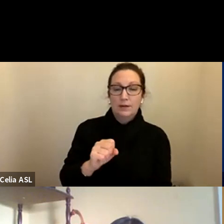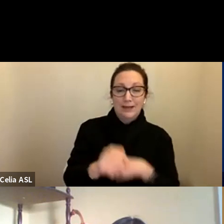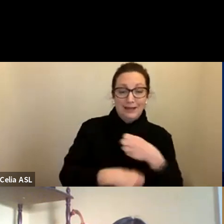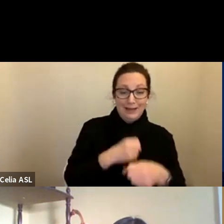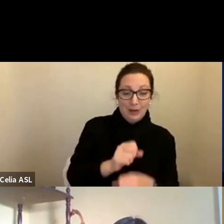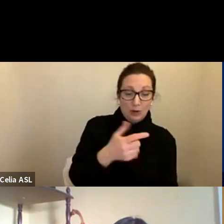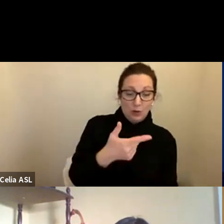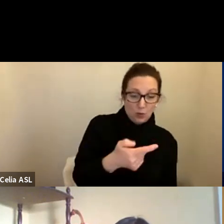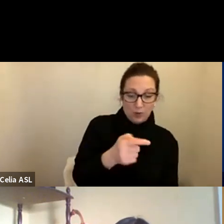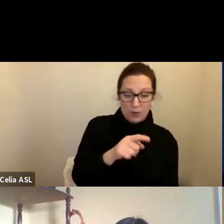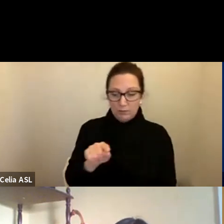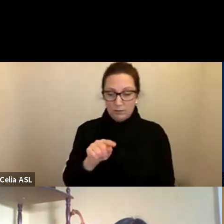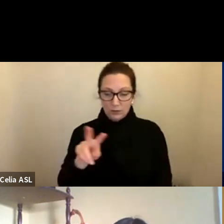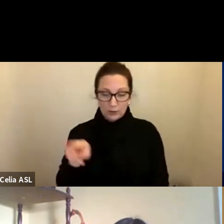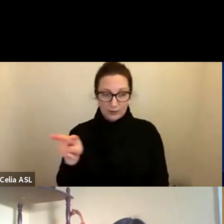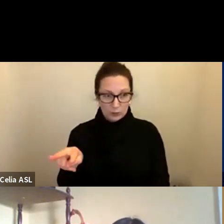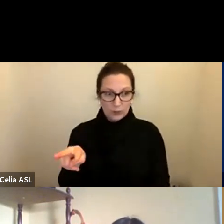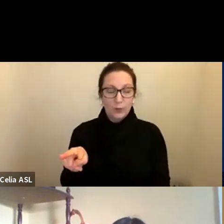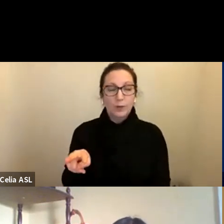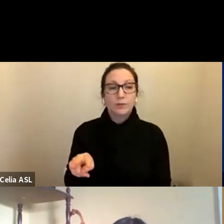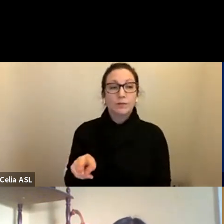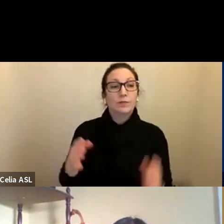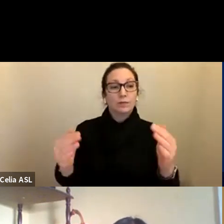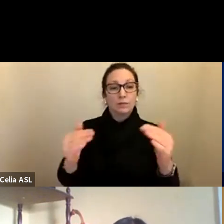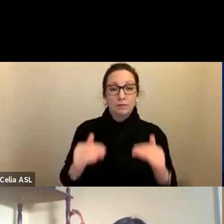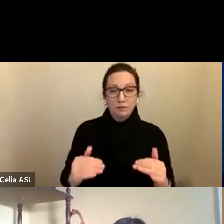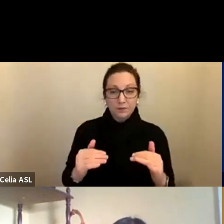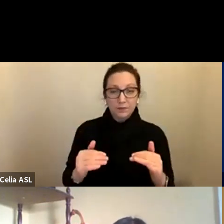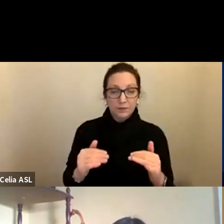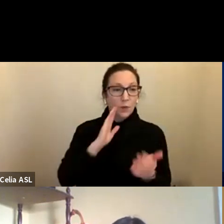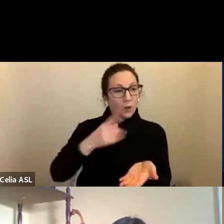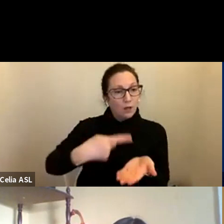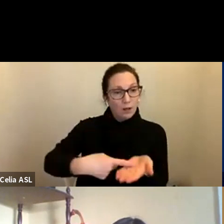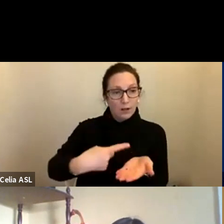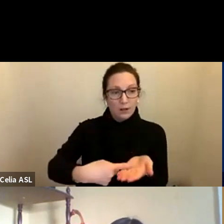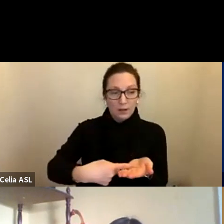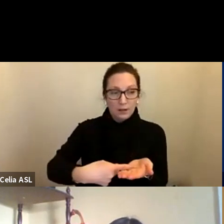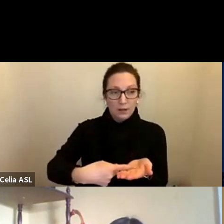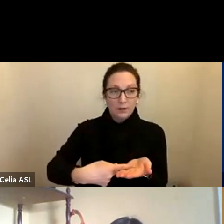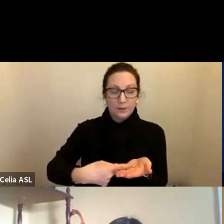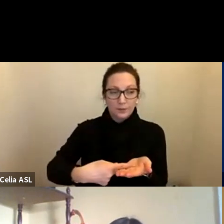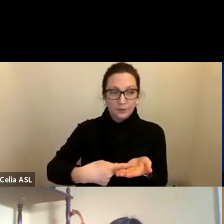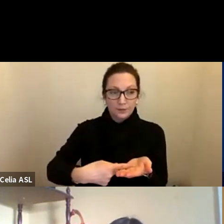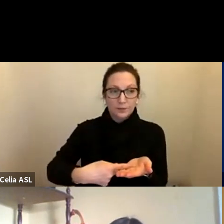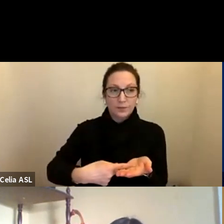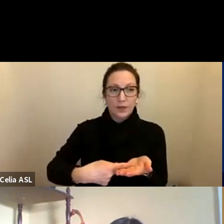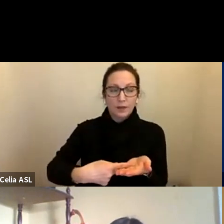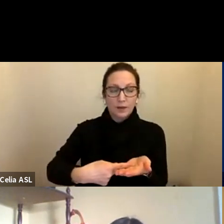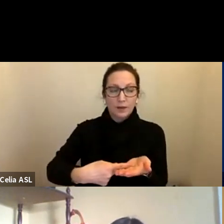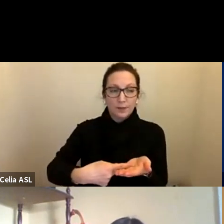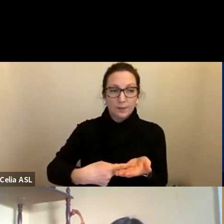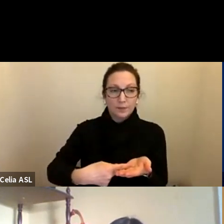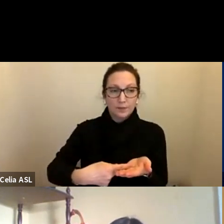21-22. And then we're going to take some time to walk through